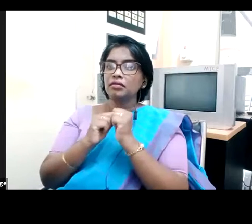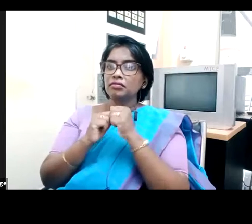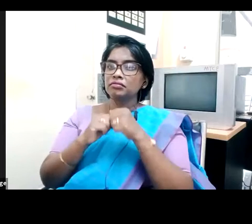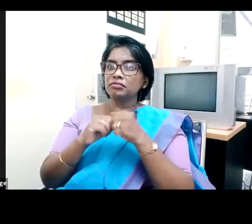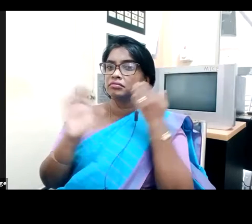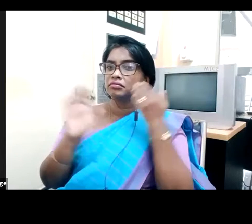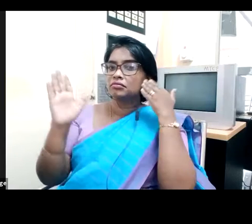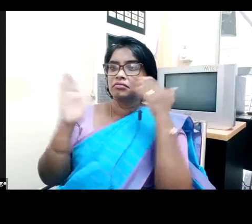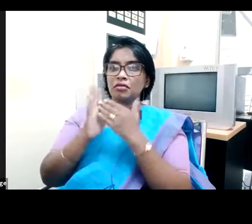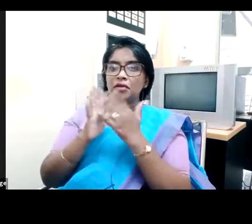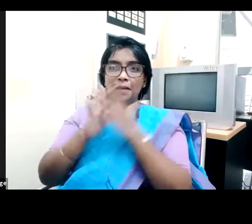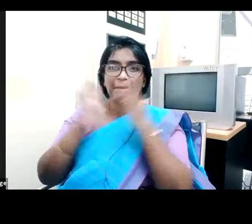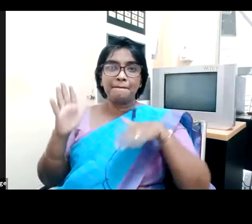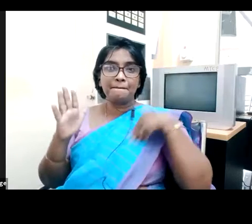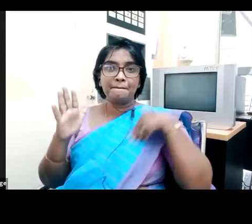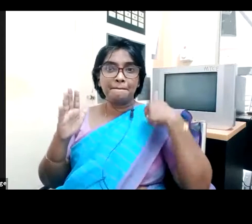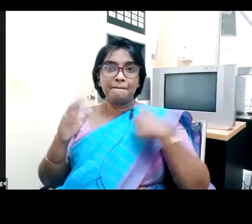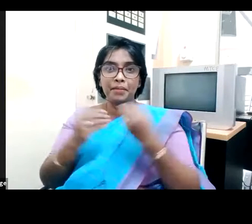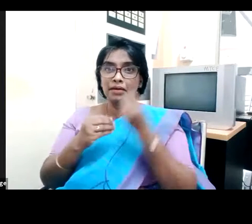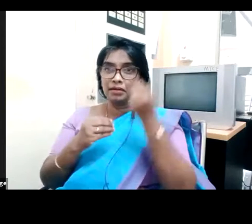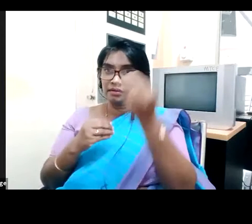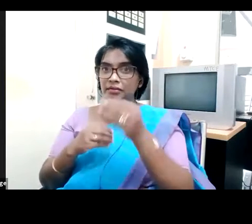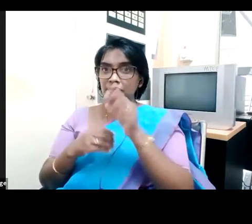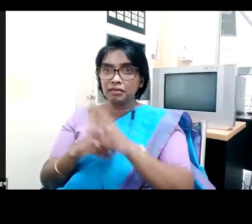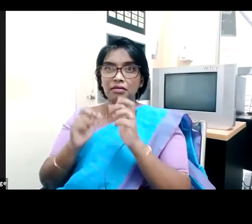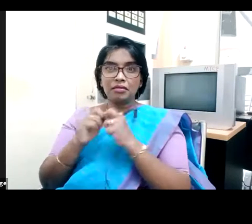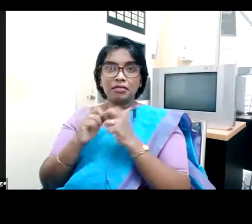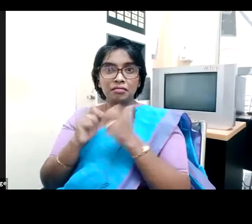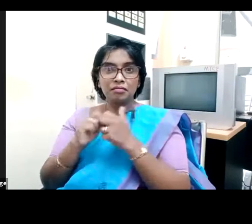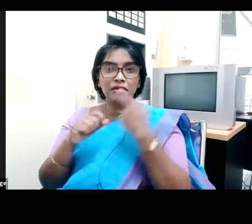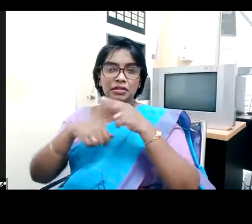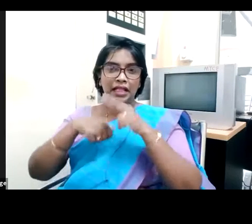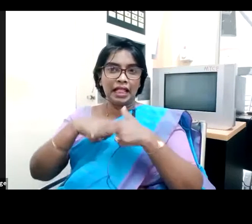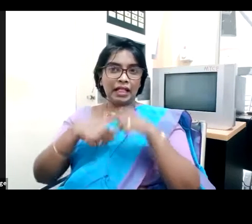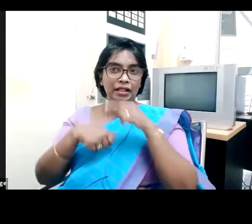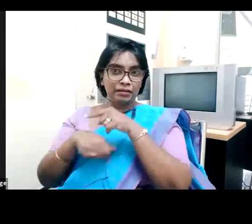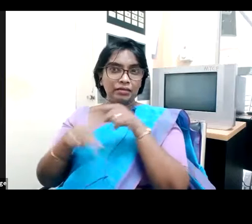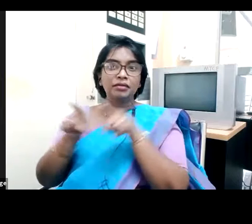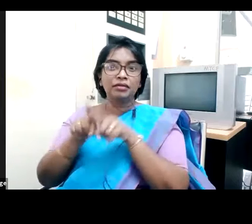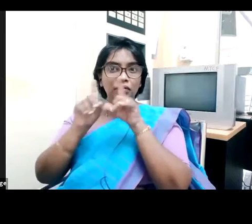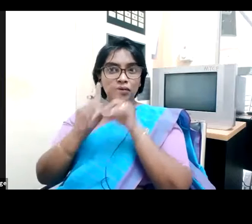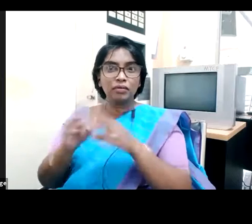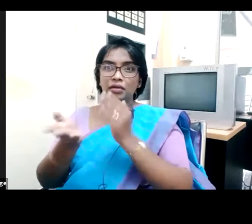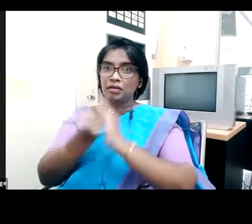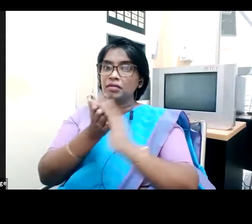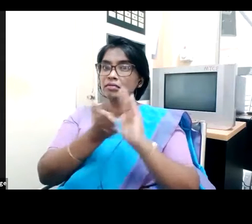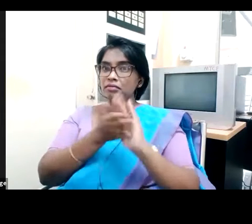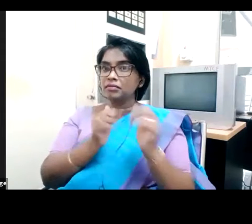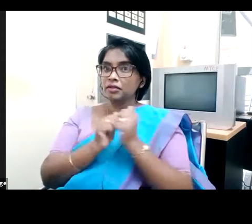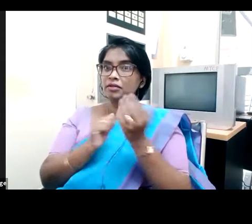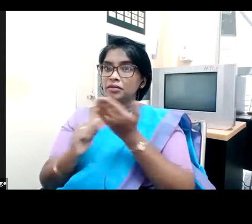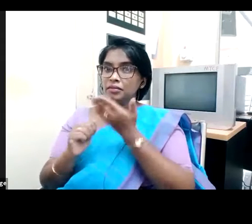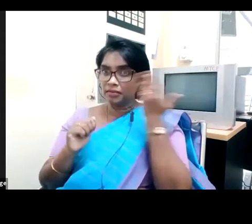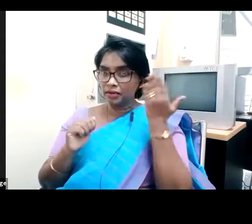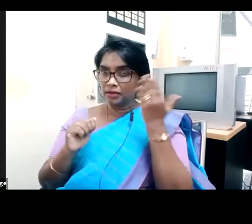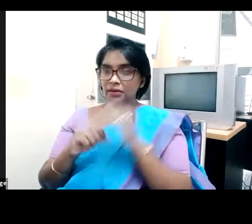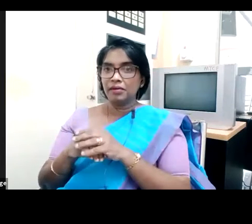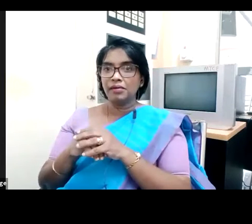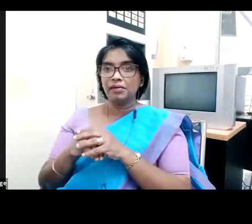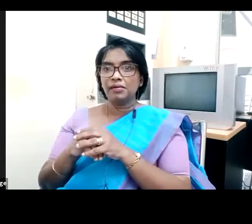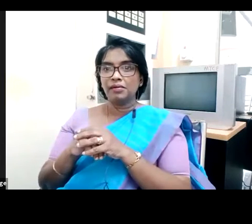pandemic. Now, some things that can help you in this and guide you is the ILO Multinational